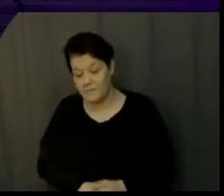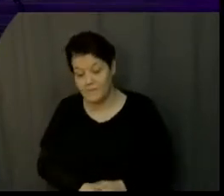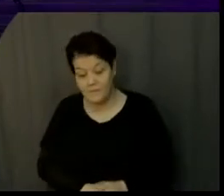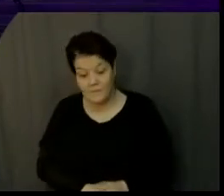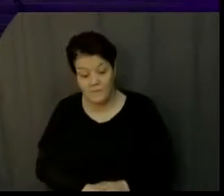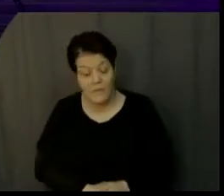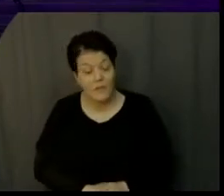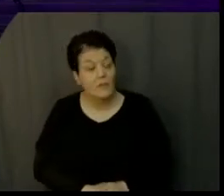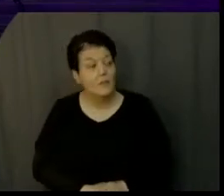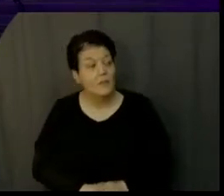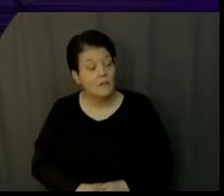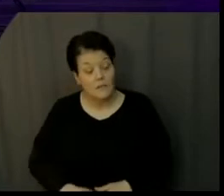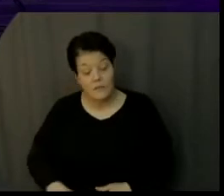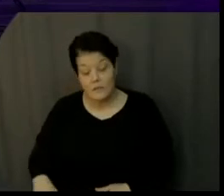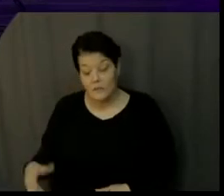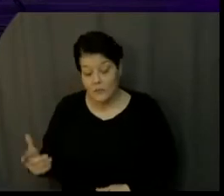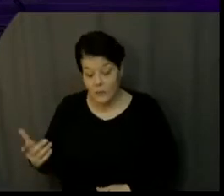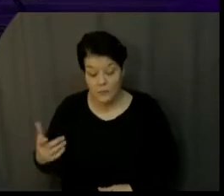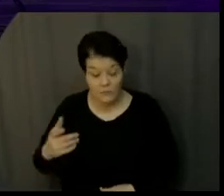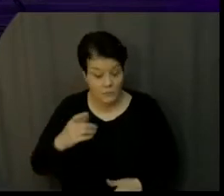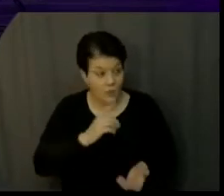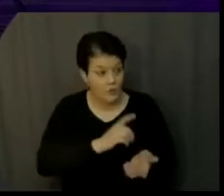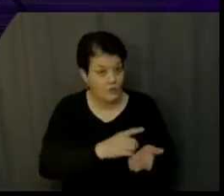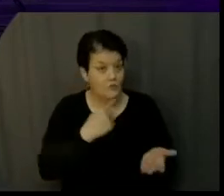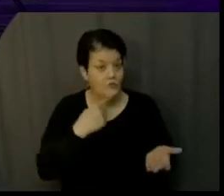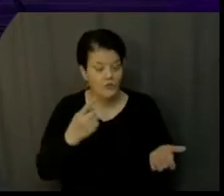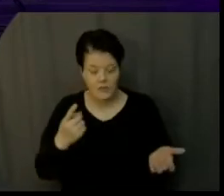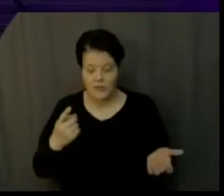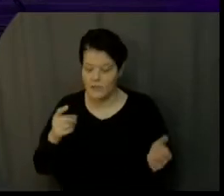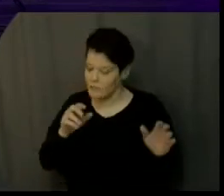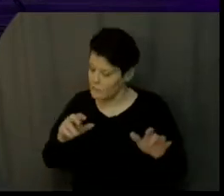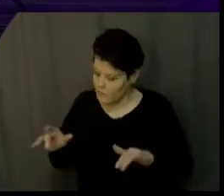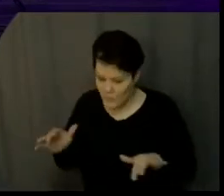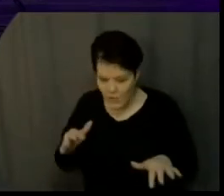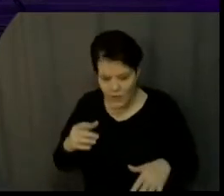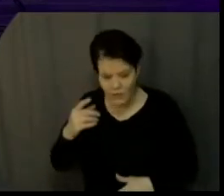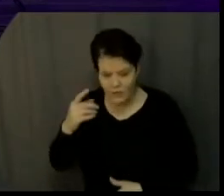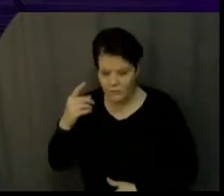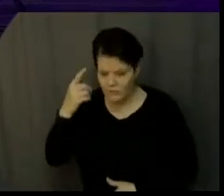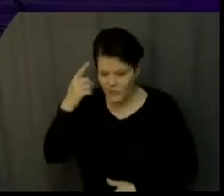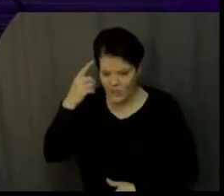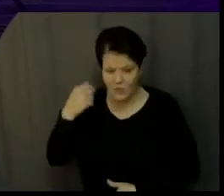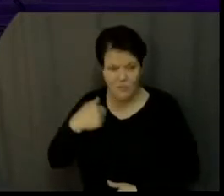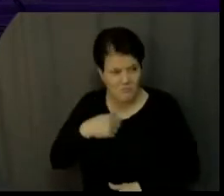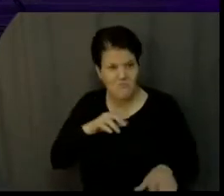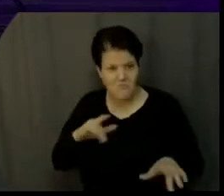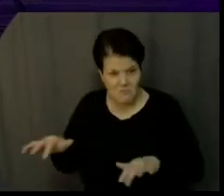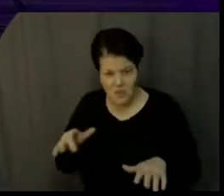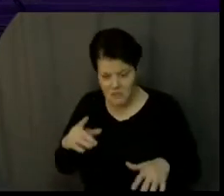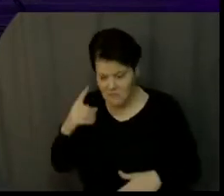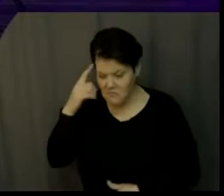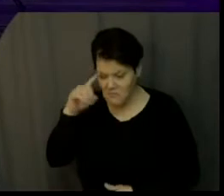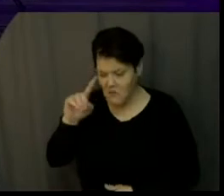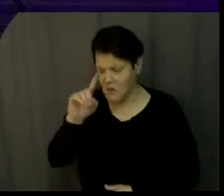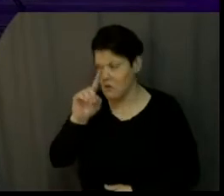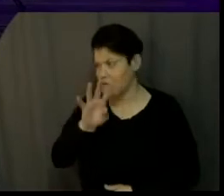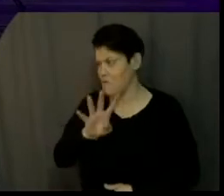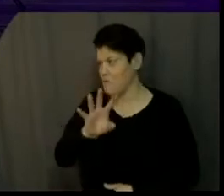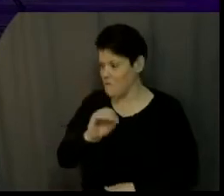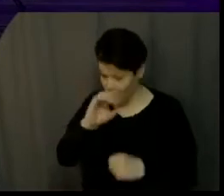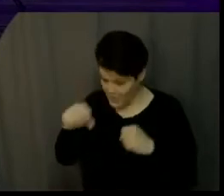he says occasionally he'll still play piano. He'll play like once a year. Usually it's over the holidays.